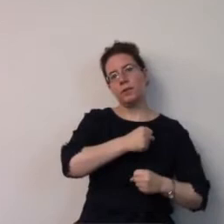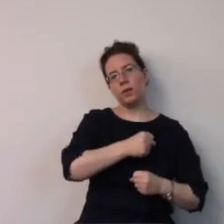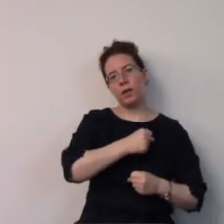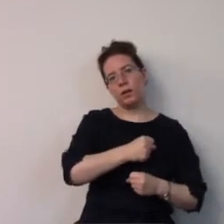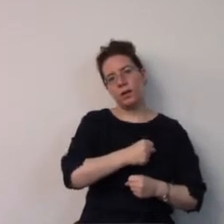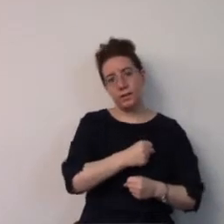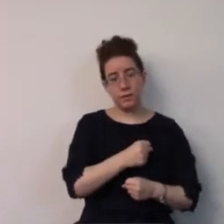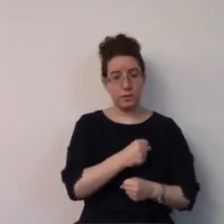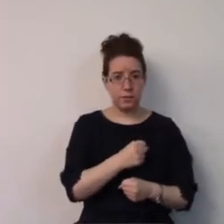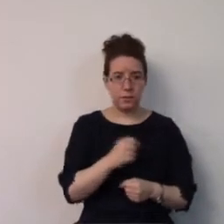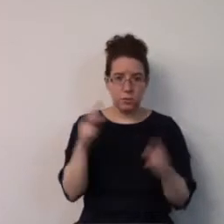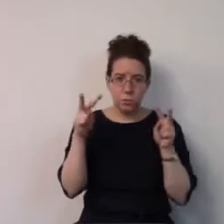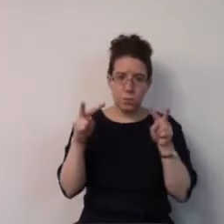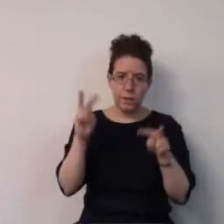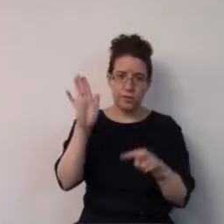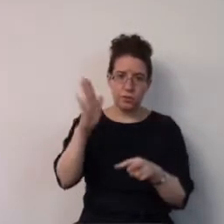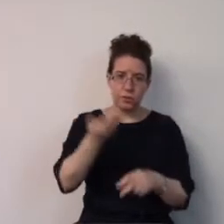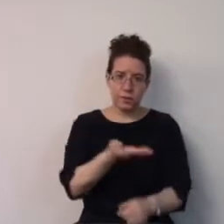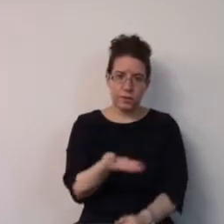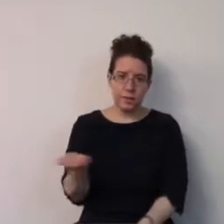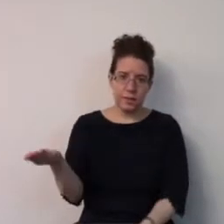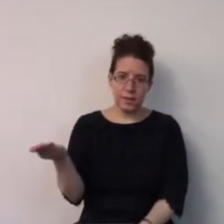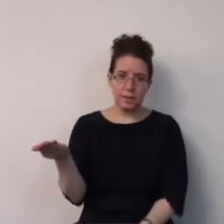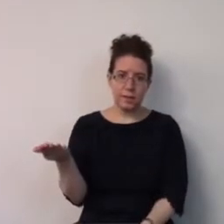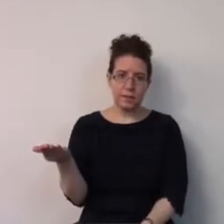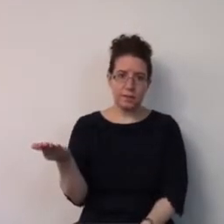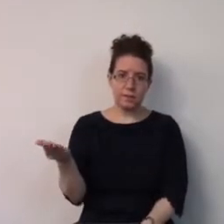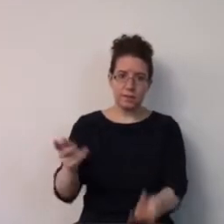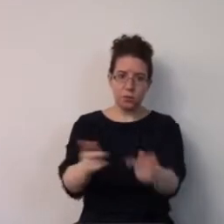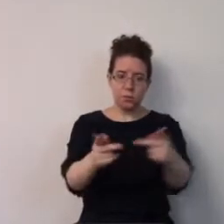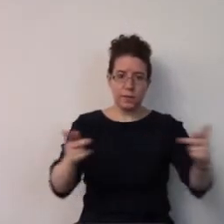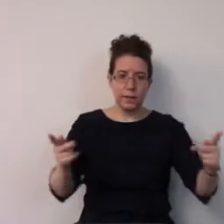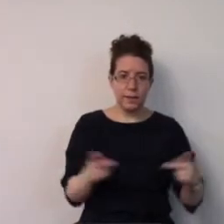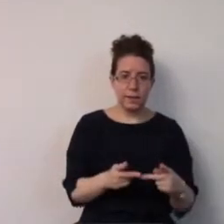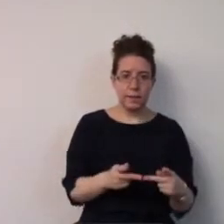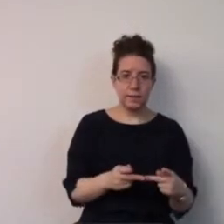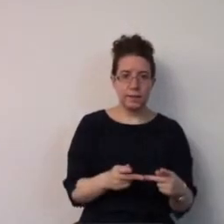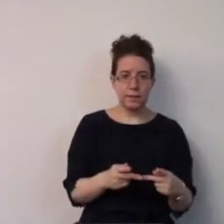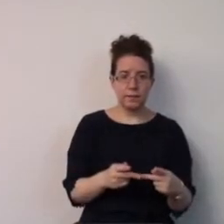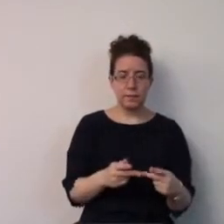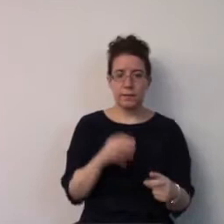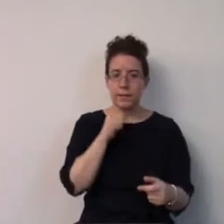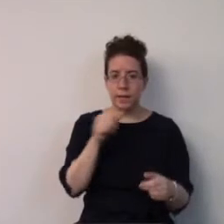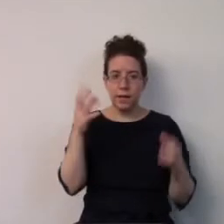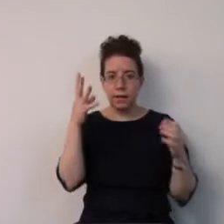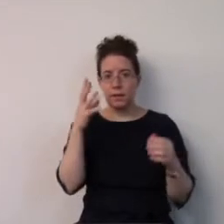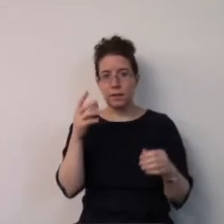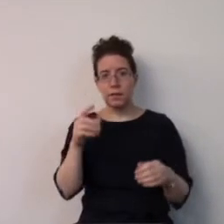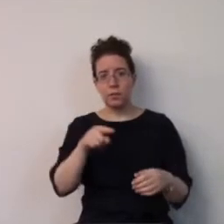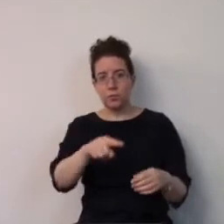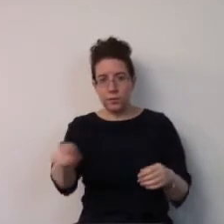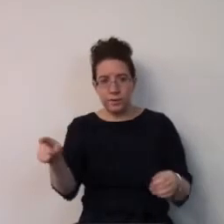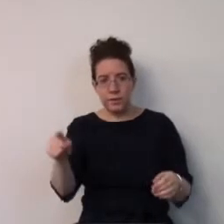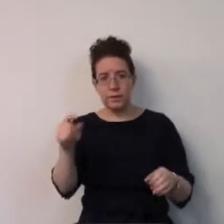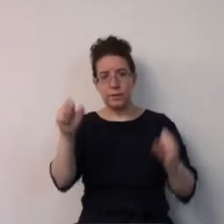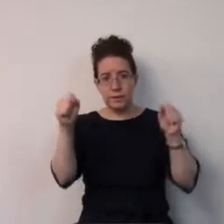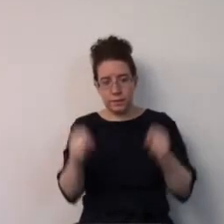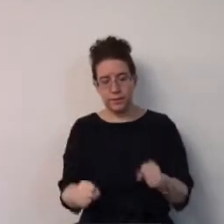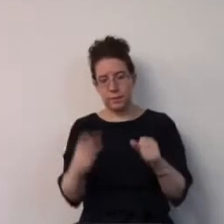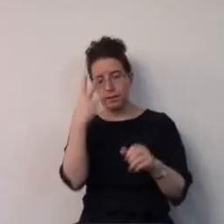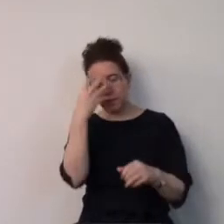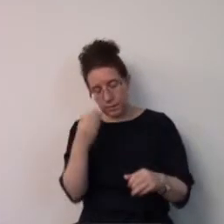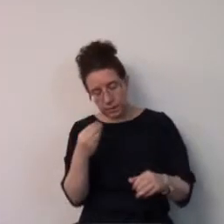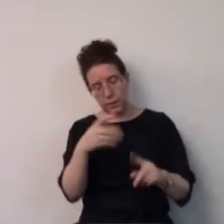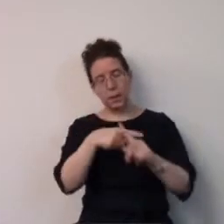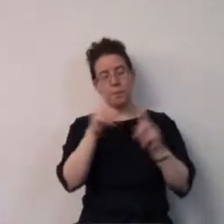nobody's stealing things or taking things, or to watch any kind of suspicious activity. Sure. Watch, to